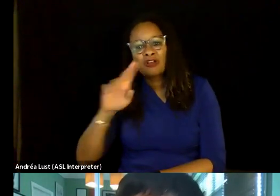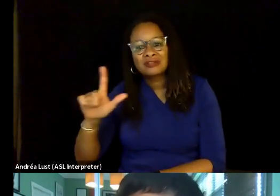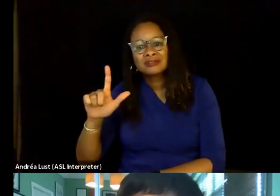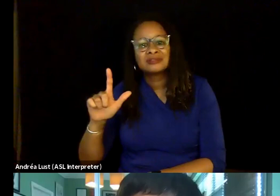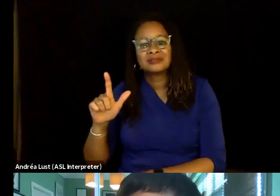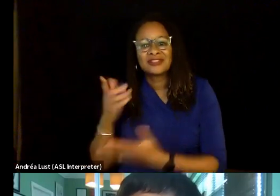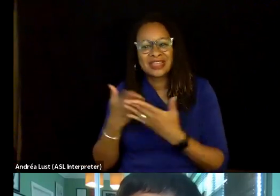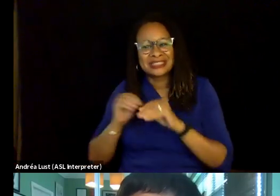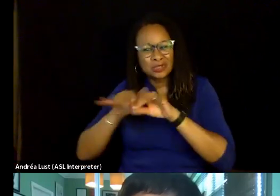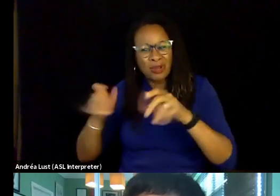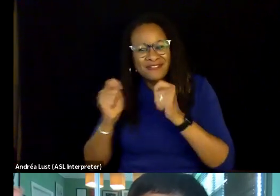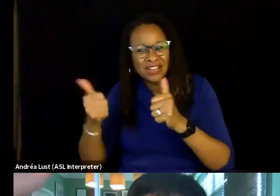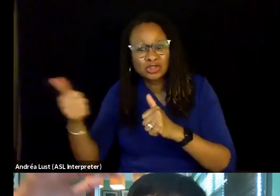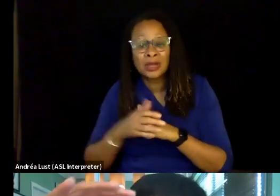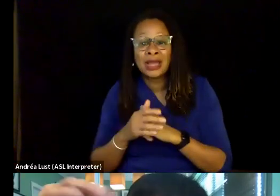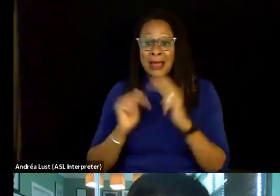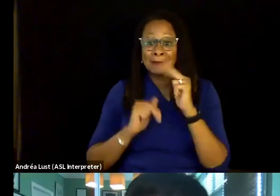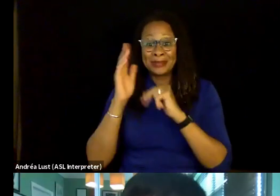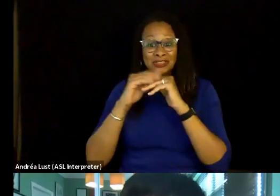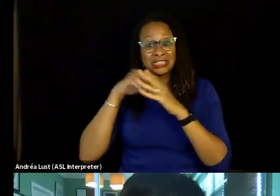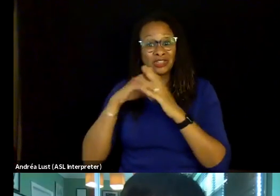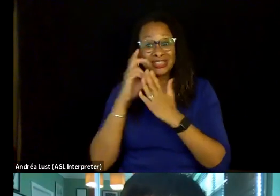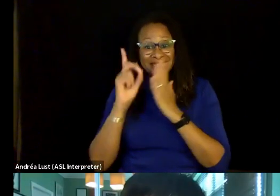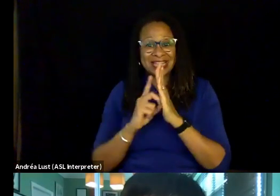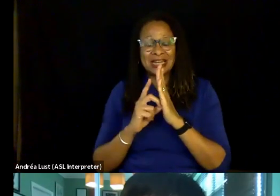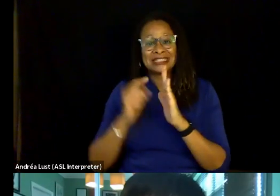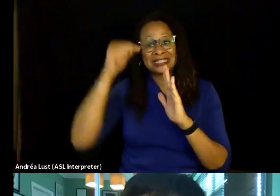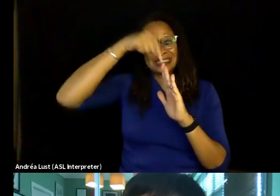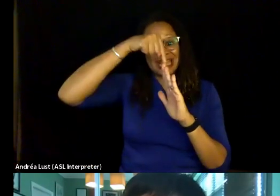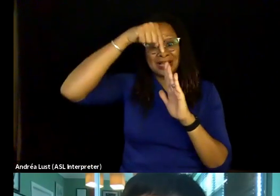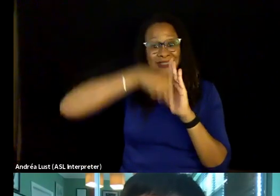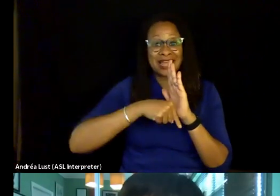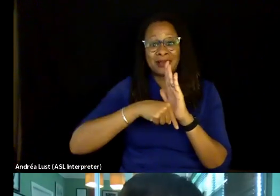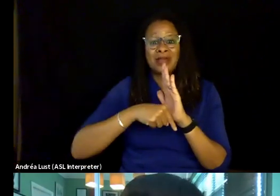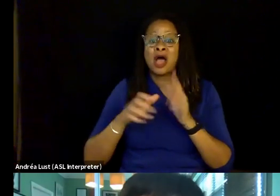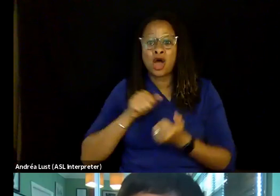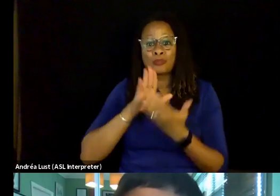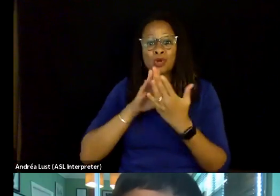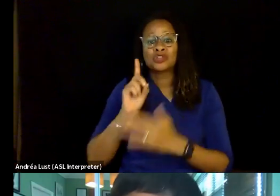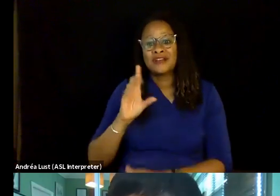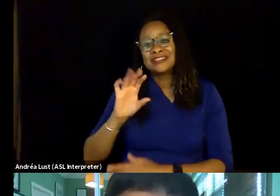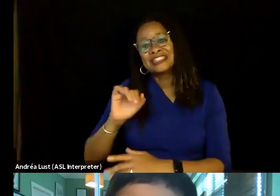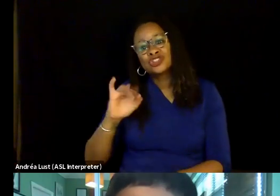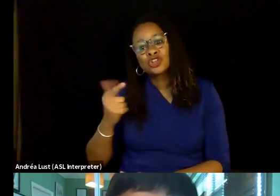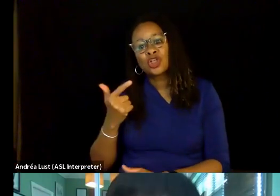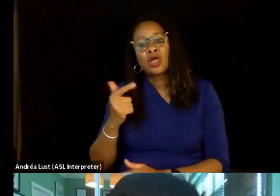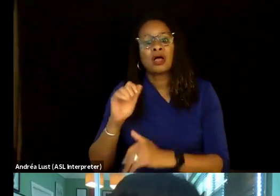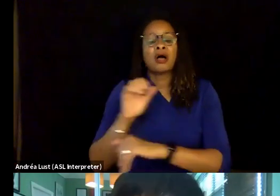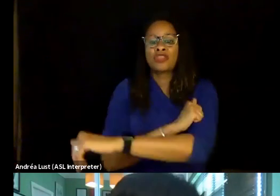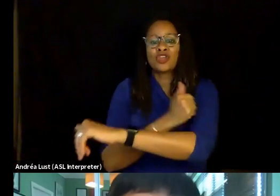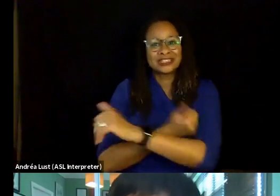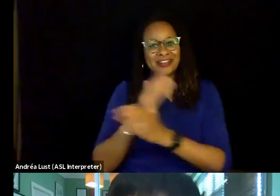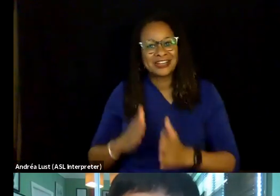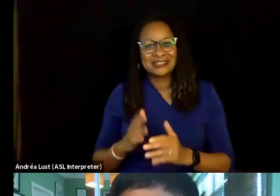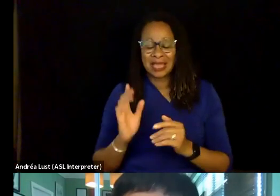design is exactly the top-down approach of these digital authoritarians. It is us against them. That